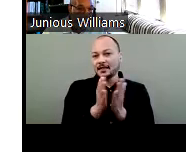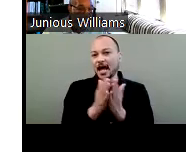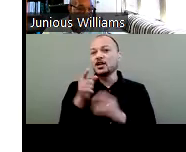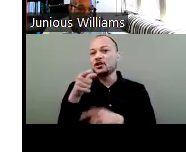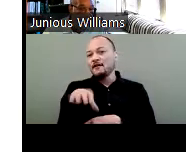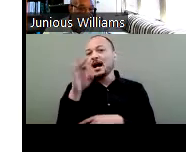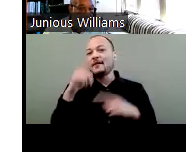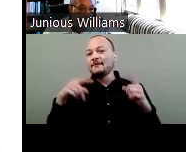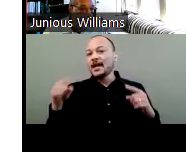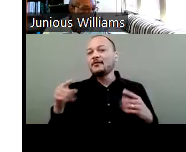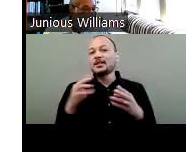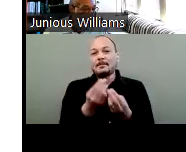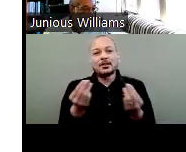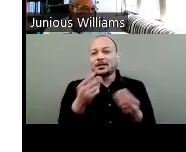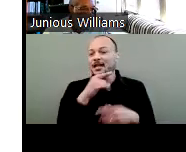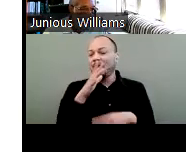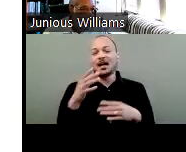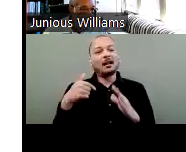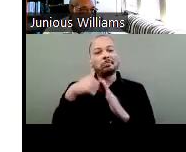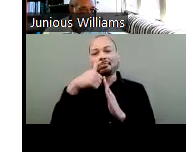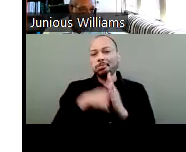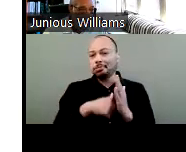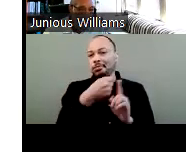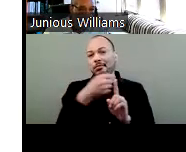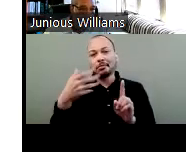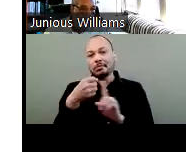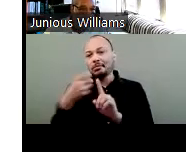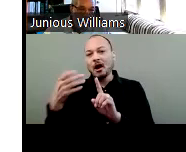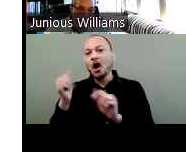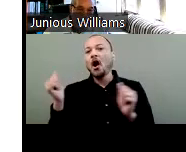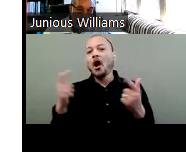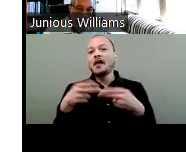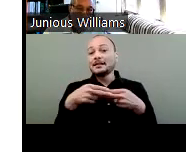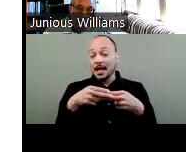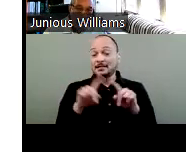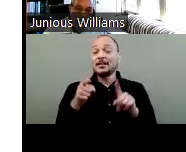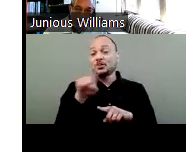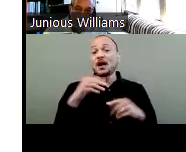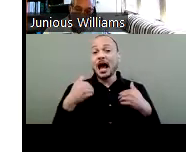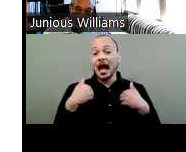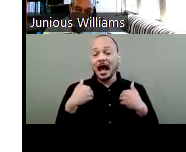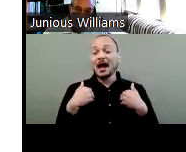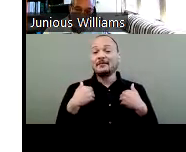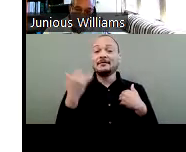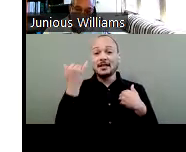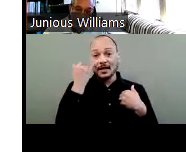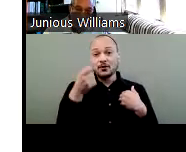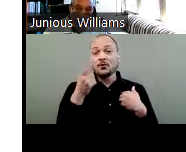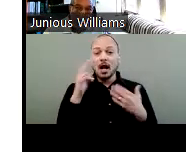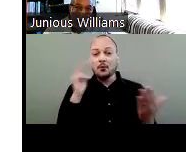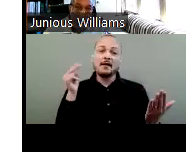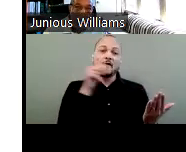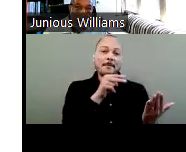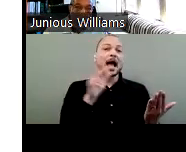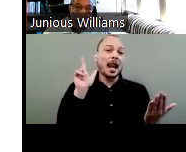materials. I'm not going to go exhaustively through all of the slides, but you will have them if you want to refer back later.